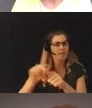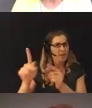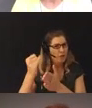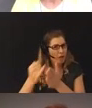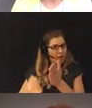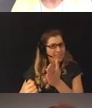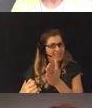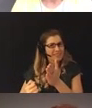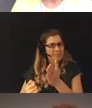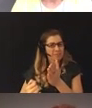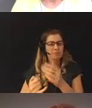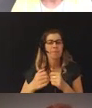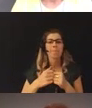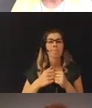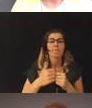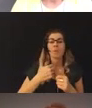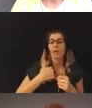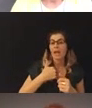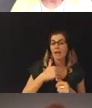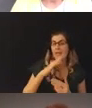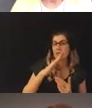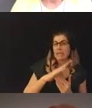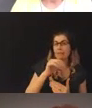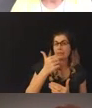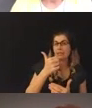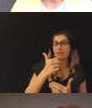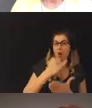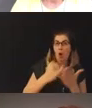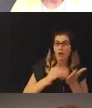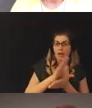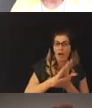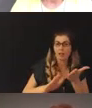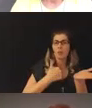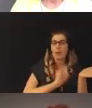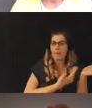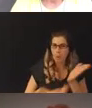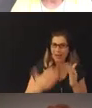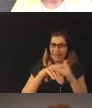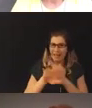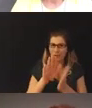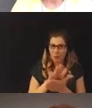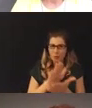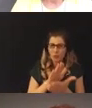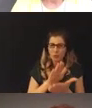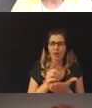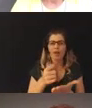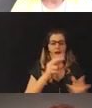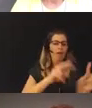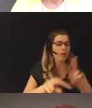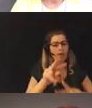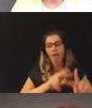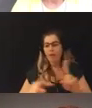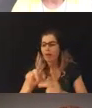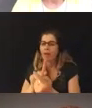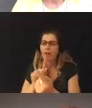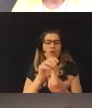also host the top 10 art colleges, and we bring them into our school to interview and do portfolio reviews with our students